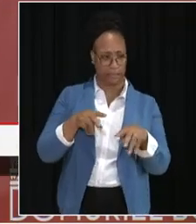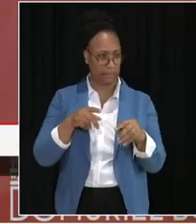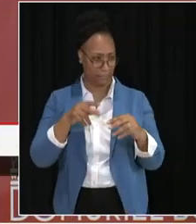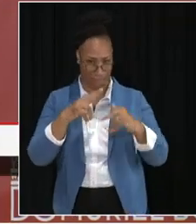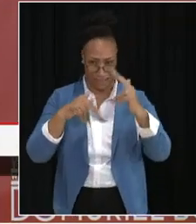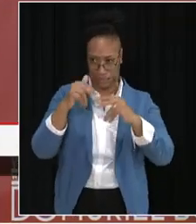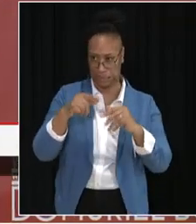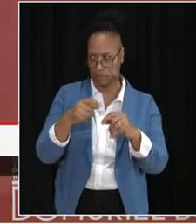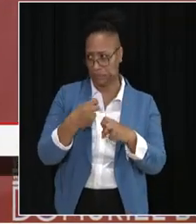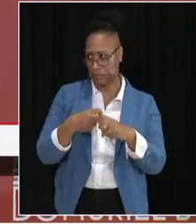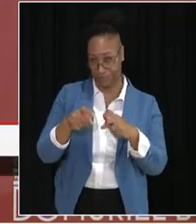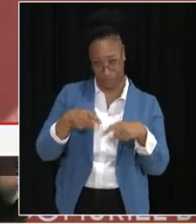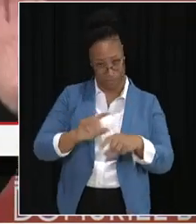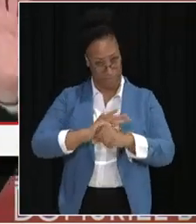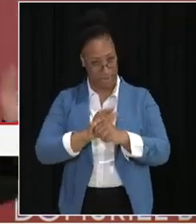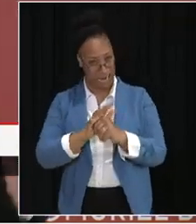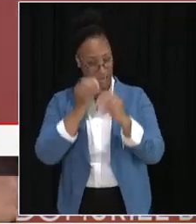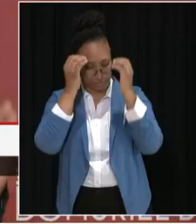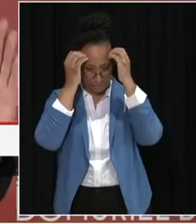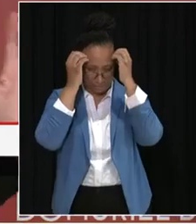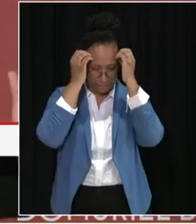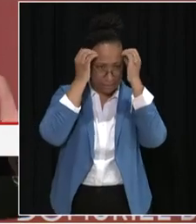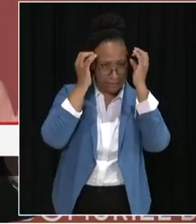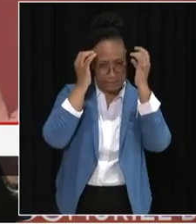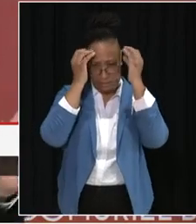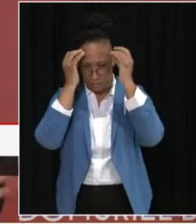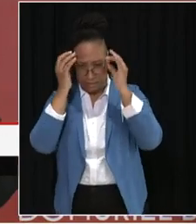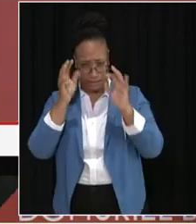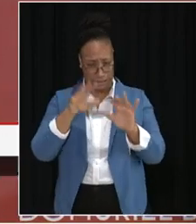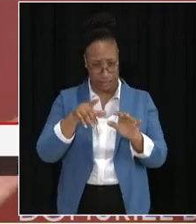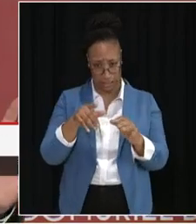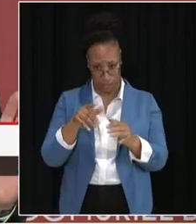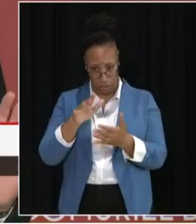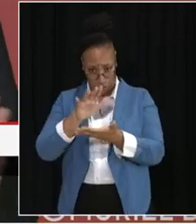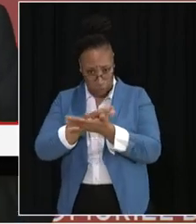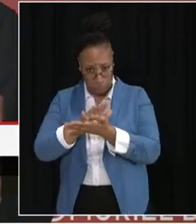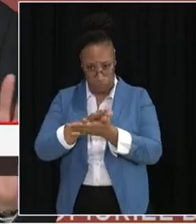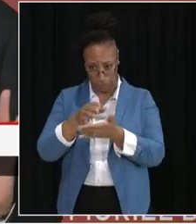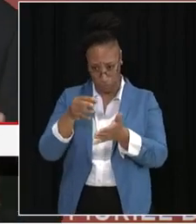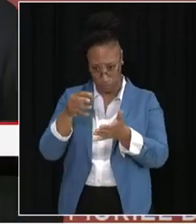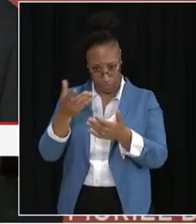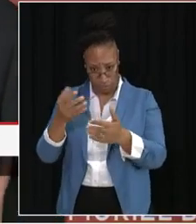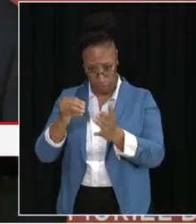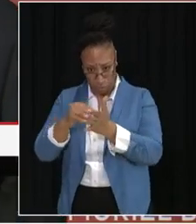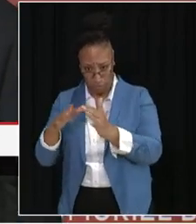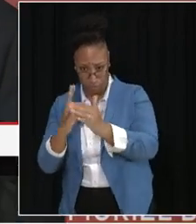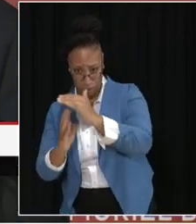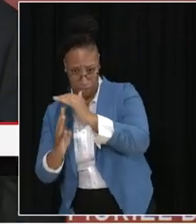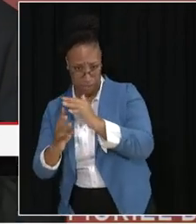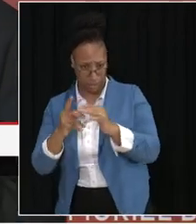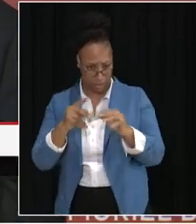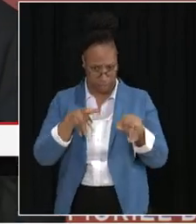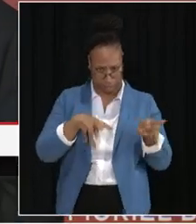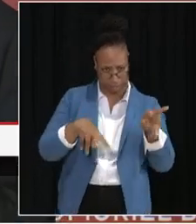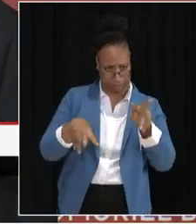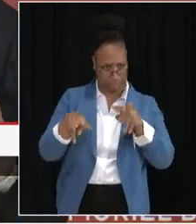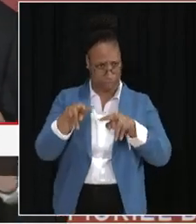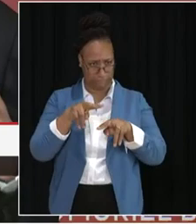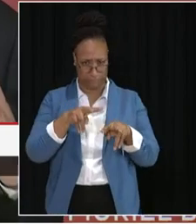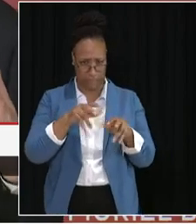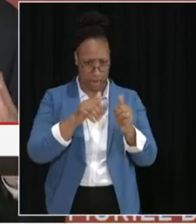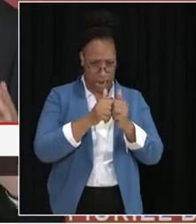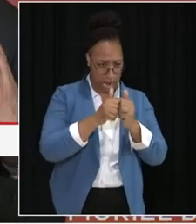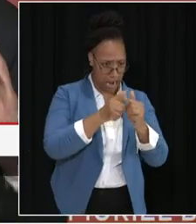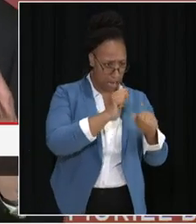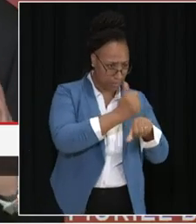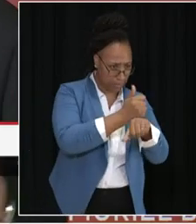where the potholes were and which were fixed and which weren't. But with a new school, you're paving a new road. And we